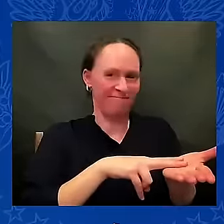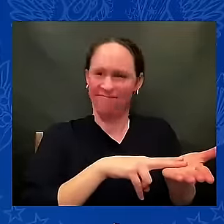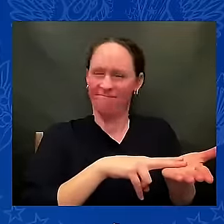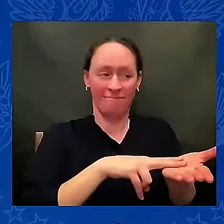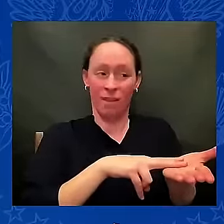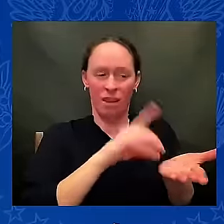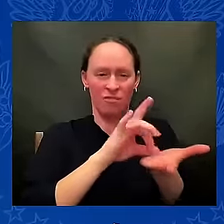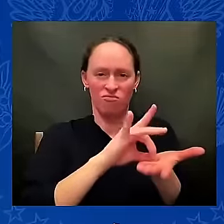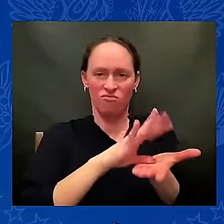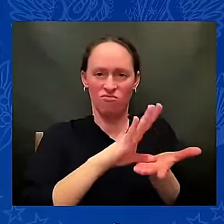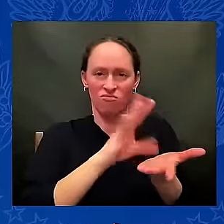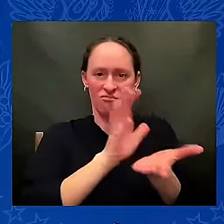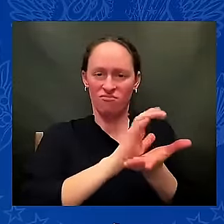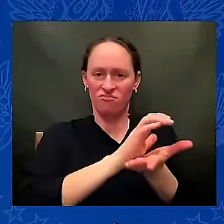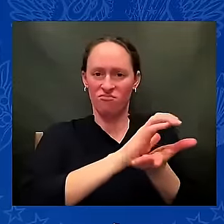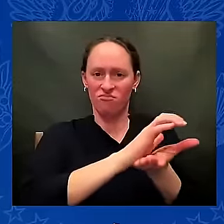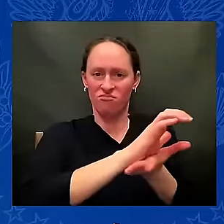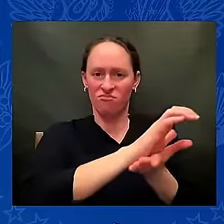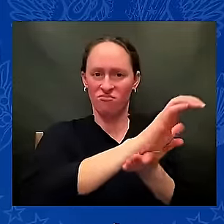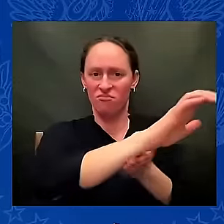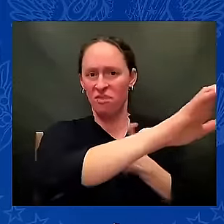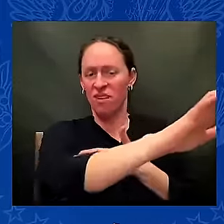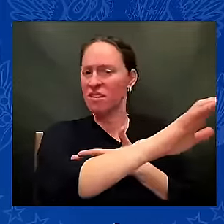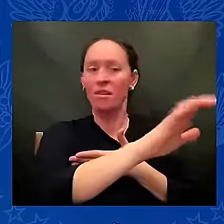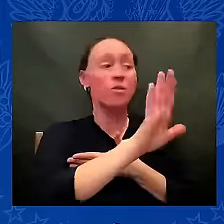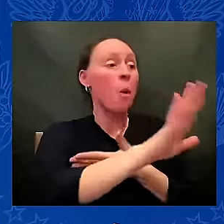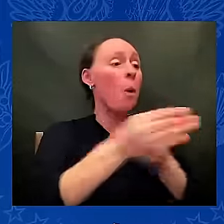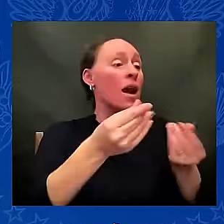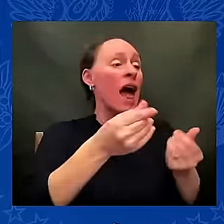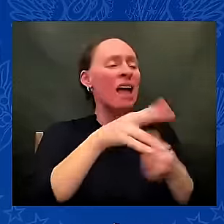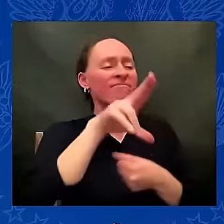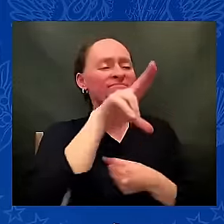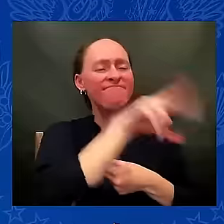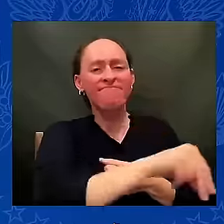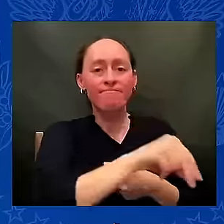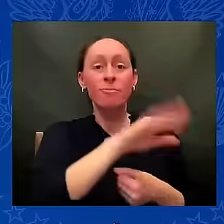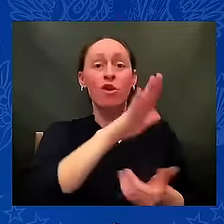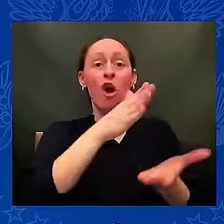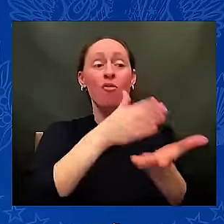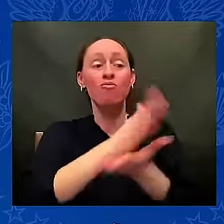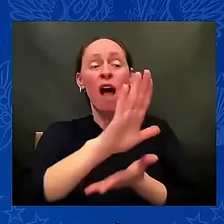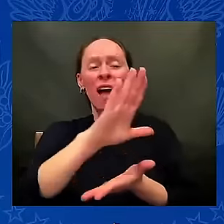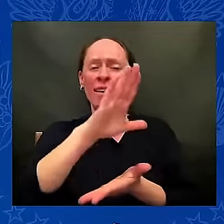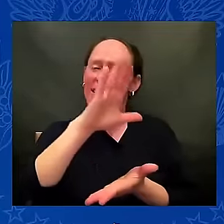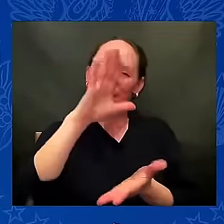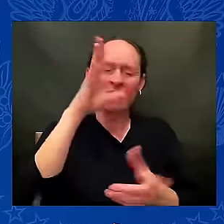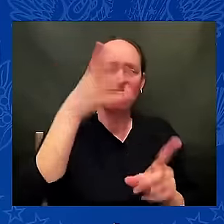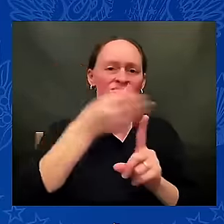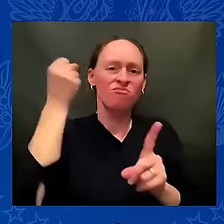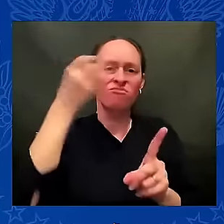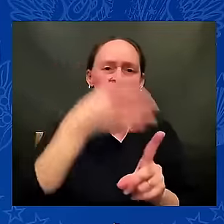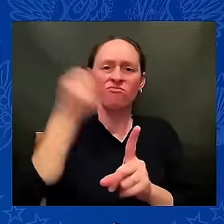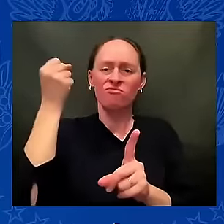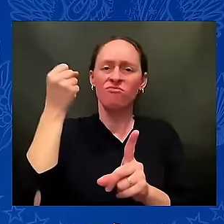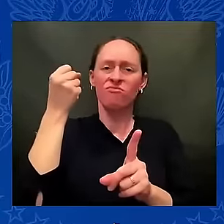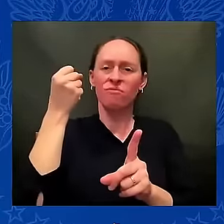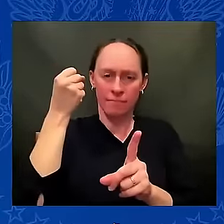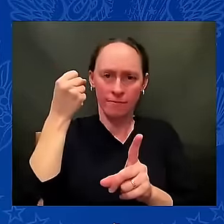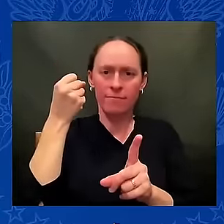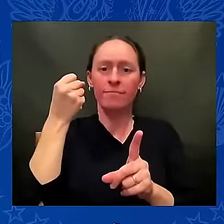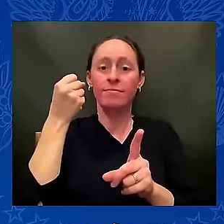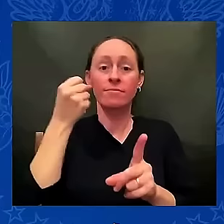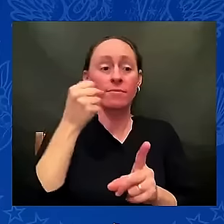denying their humanity and their rights, targeting children to cut their connection to their ancestors and their inheritance and their